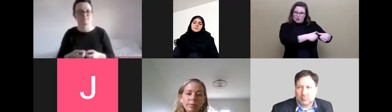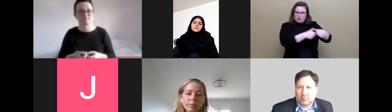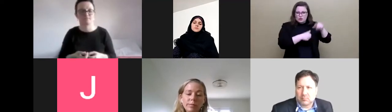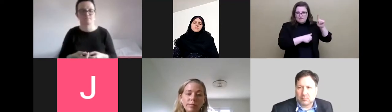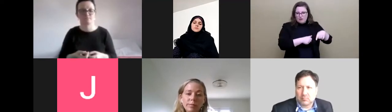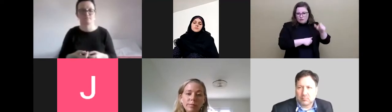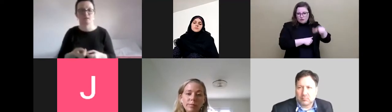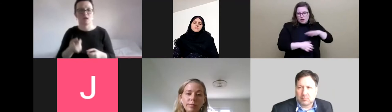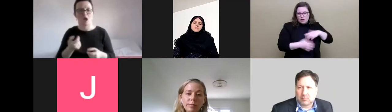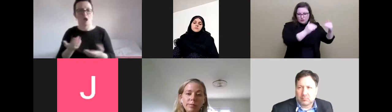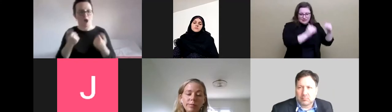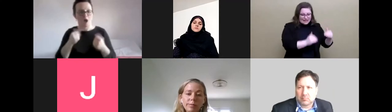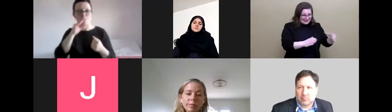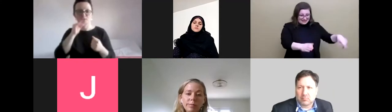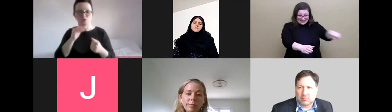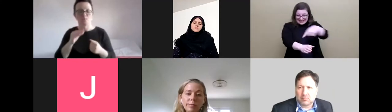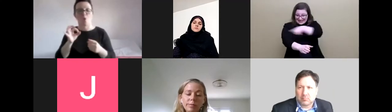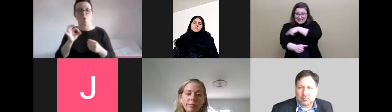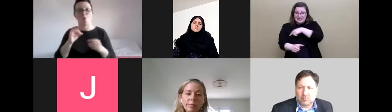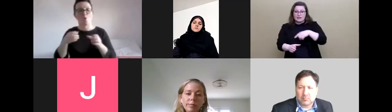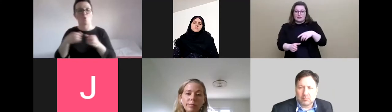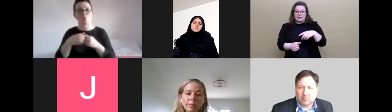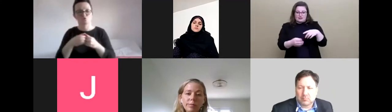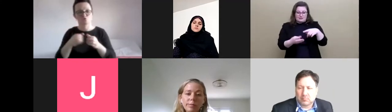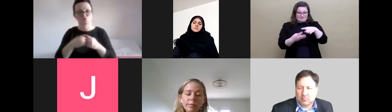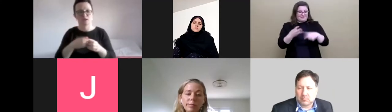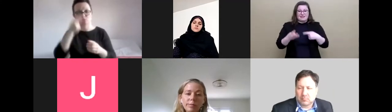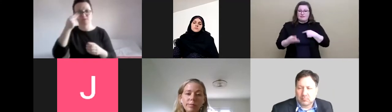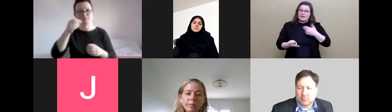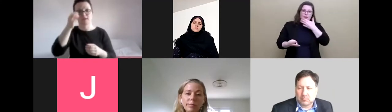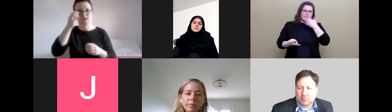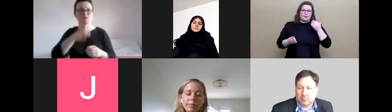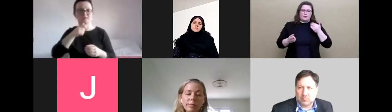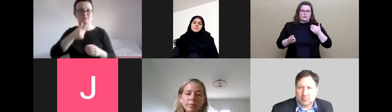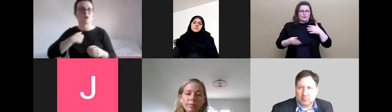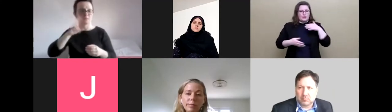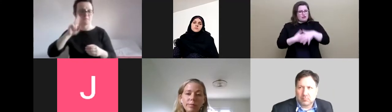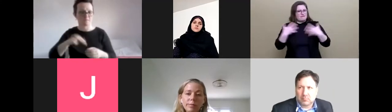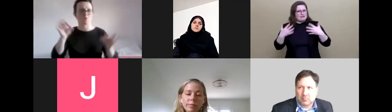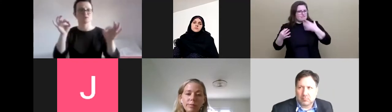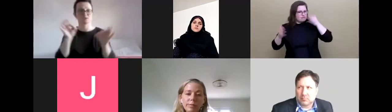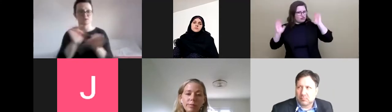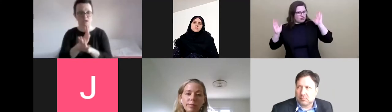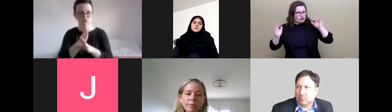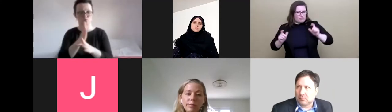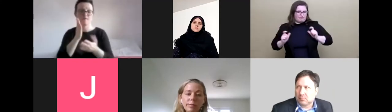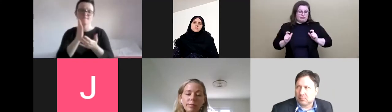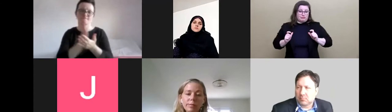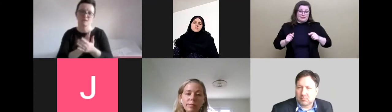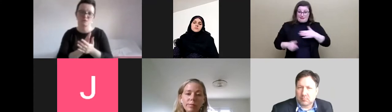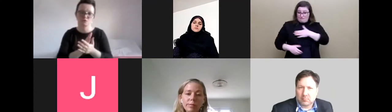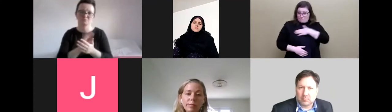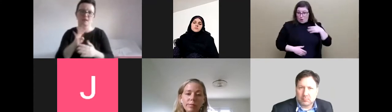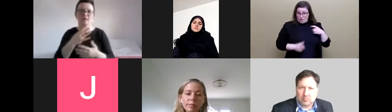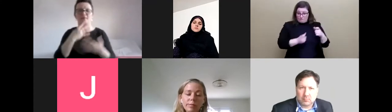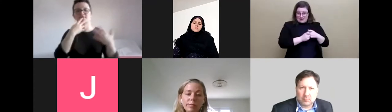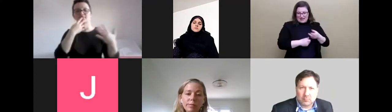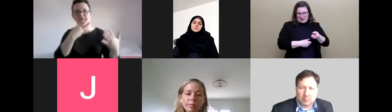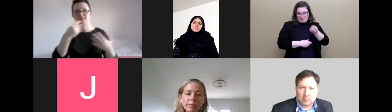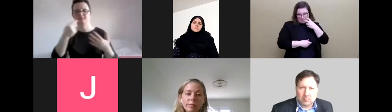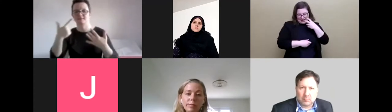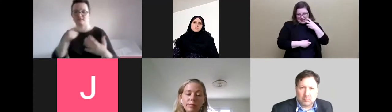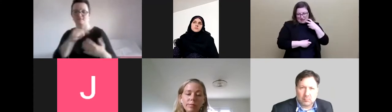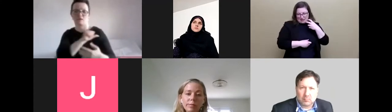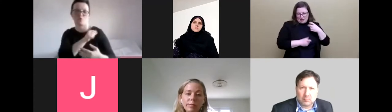didn't manage quite well in this environment. When it comes to the Association of the Blind of Sarajevo